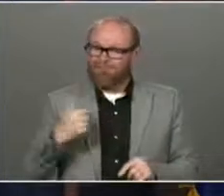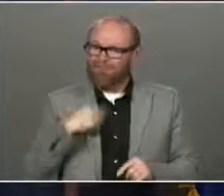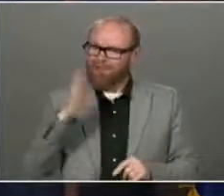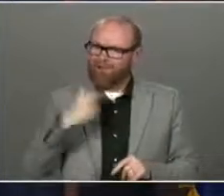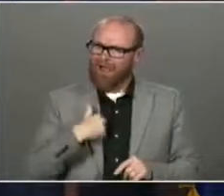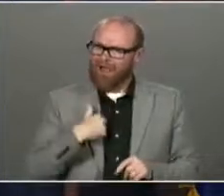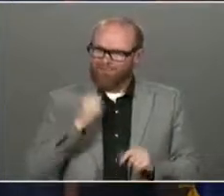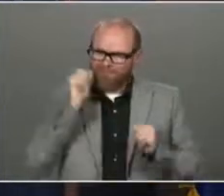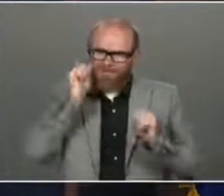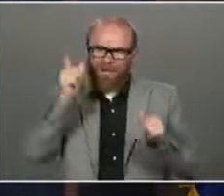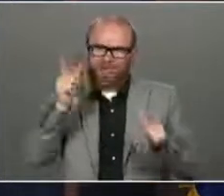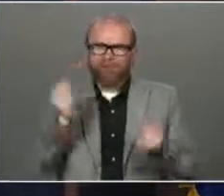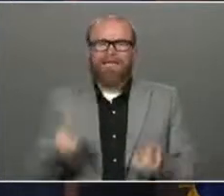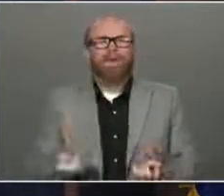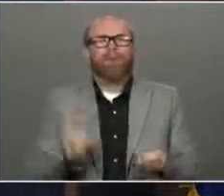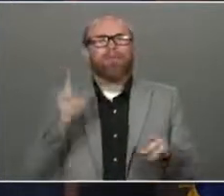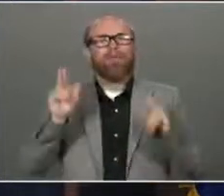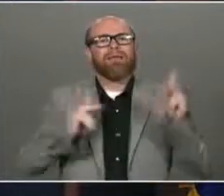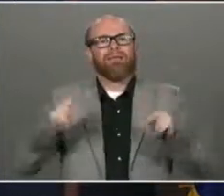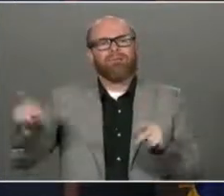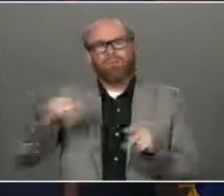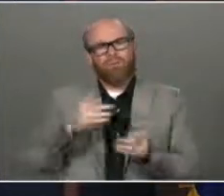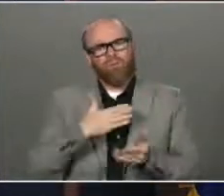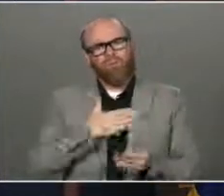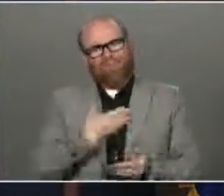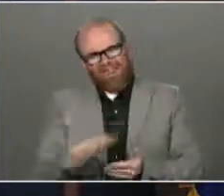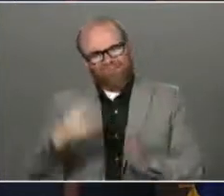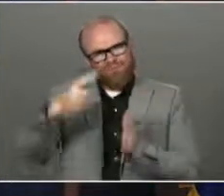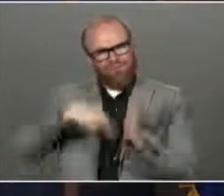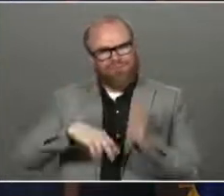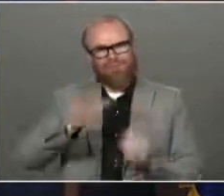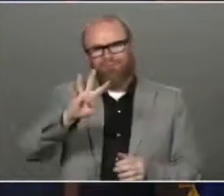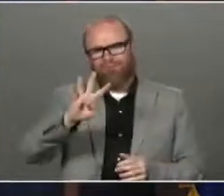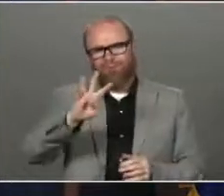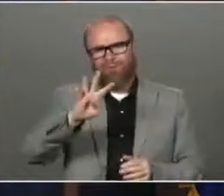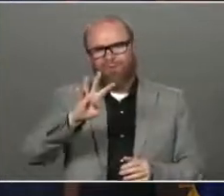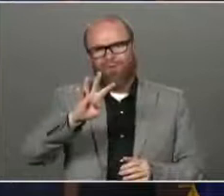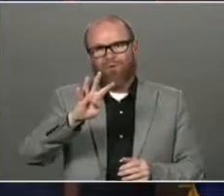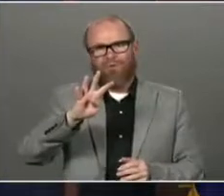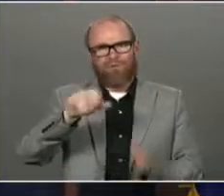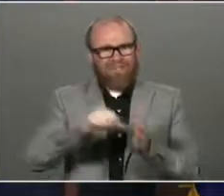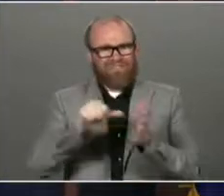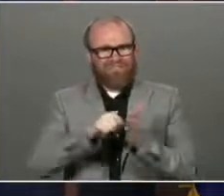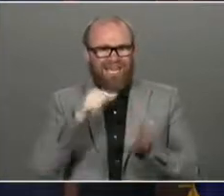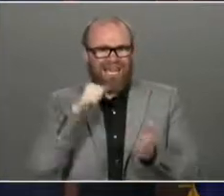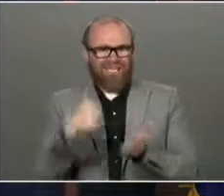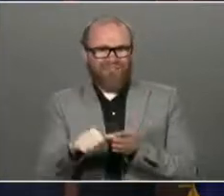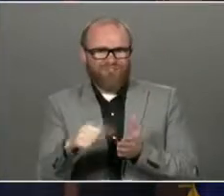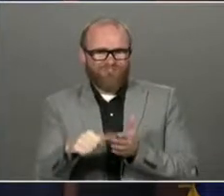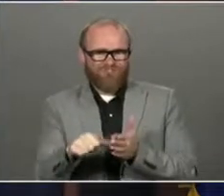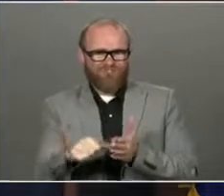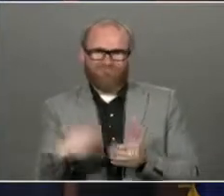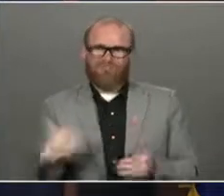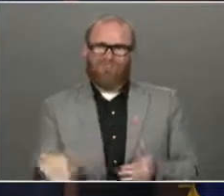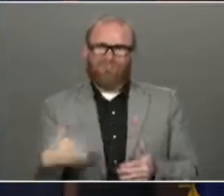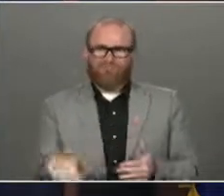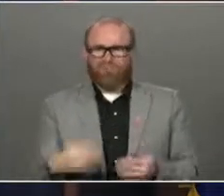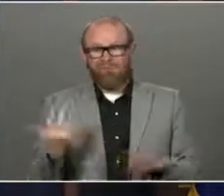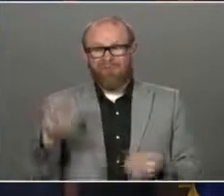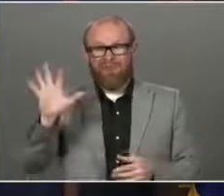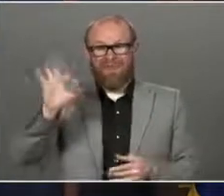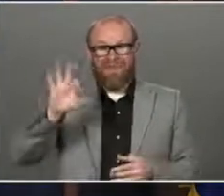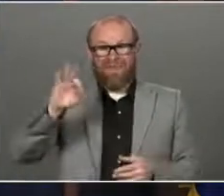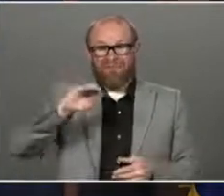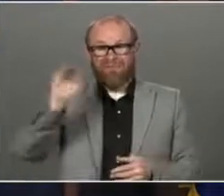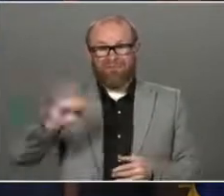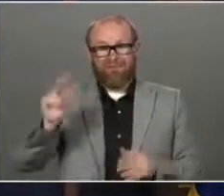at how many people were willing to read a 4.5-page letter, and I can tell you that with probably 99% of